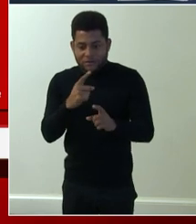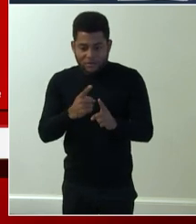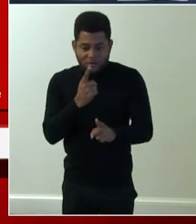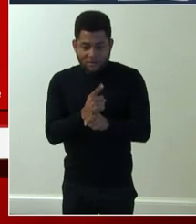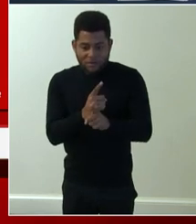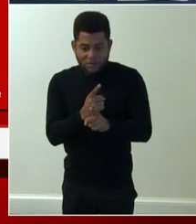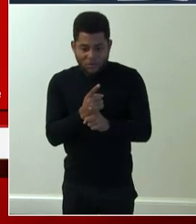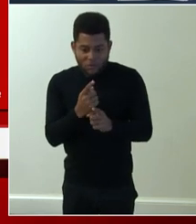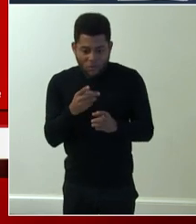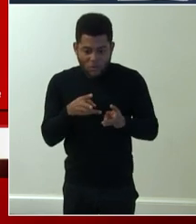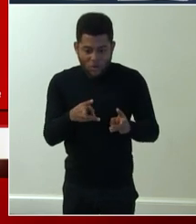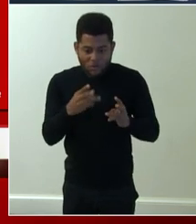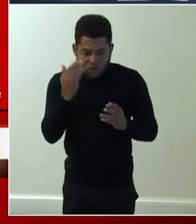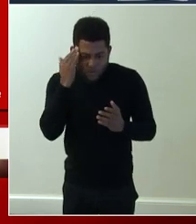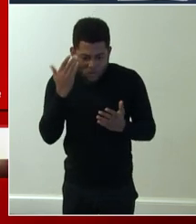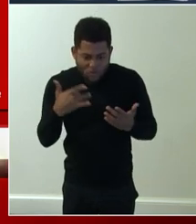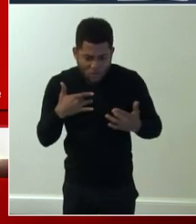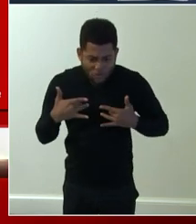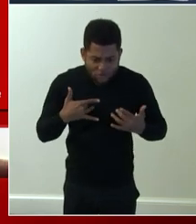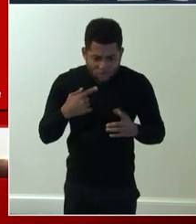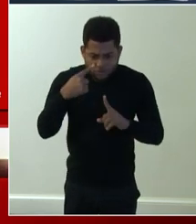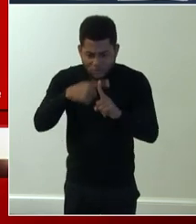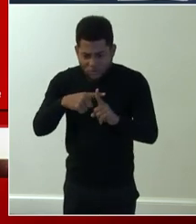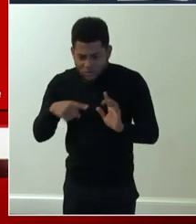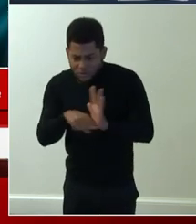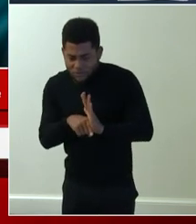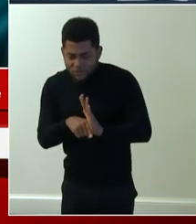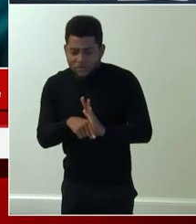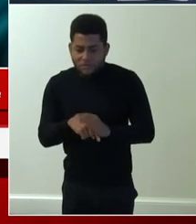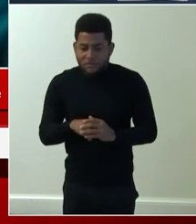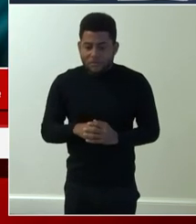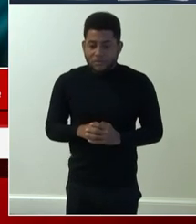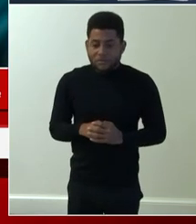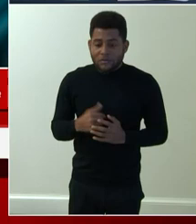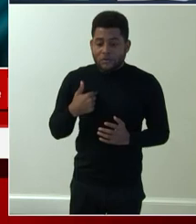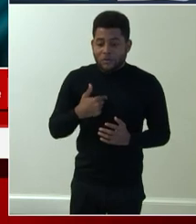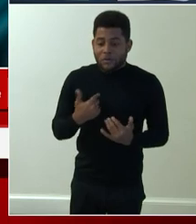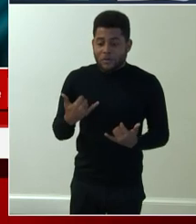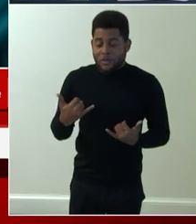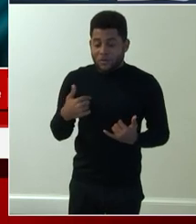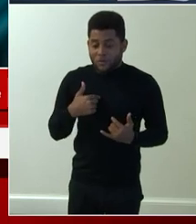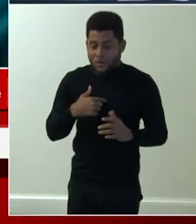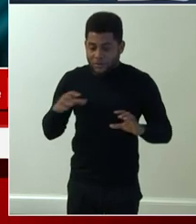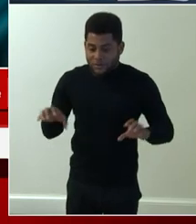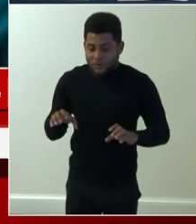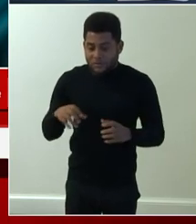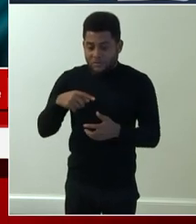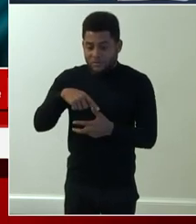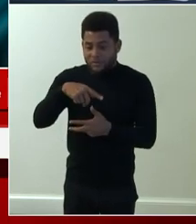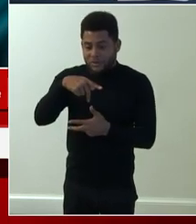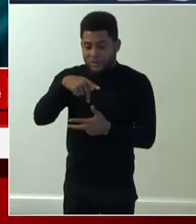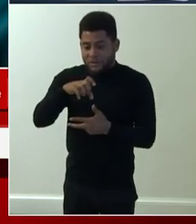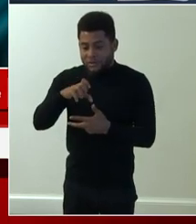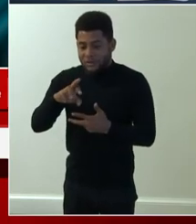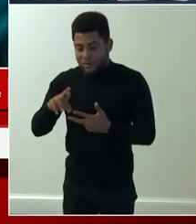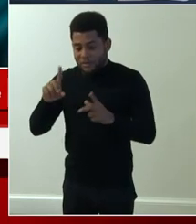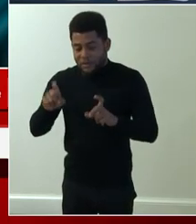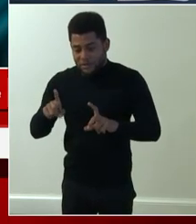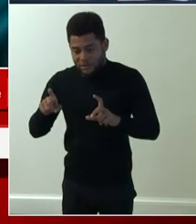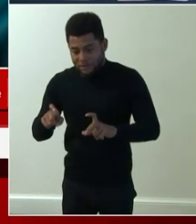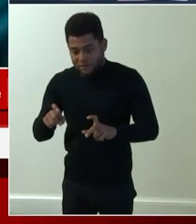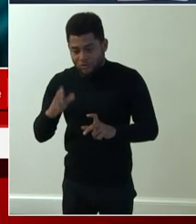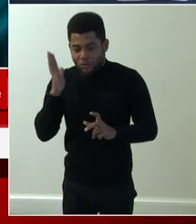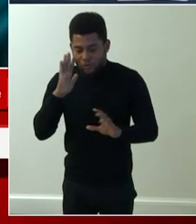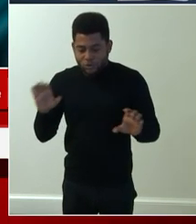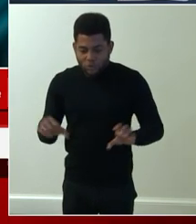status. But there are also times and places to continue to do PCR-based testing. And so we'll talk more about that and have information out available about when to